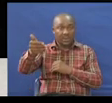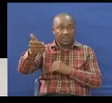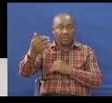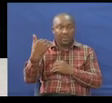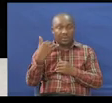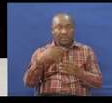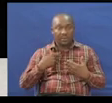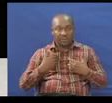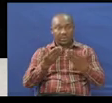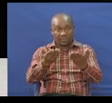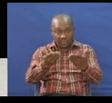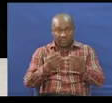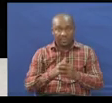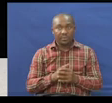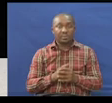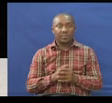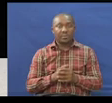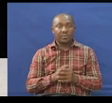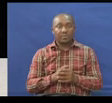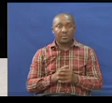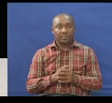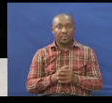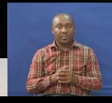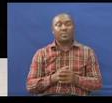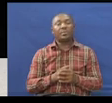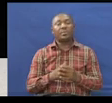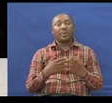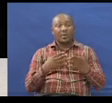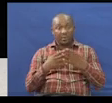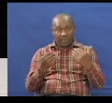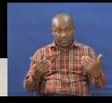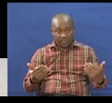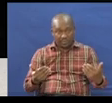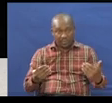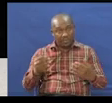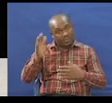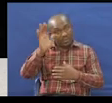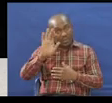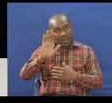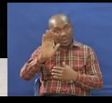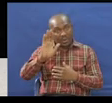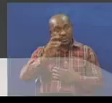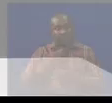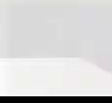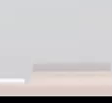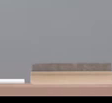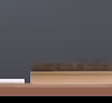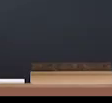meet next time, you will tell me that you're okay. Until that, bye.